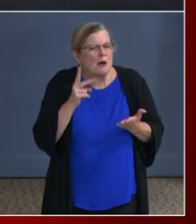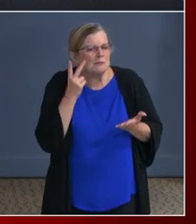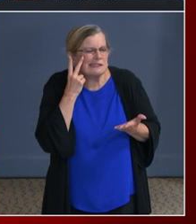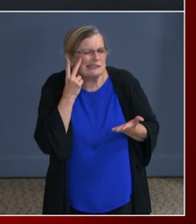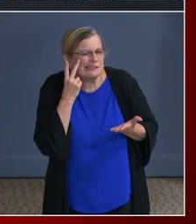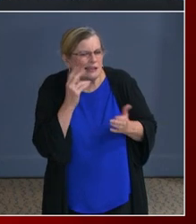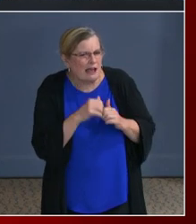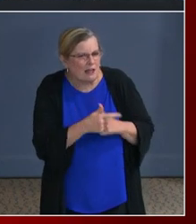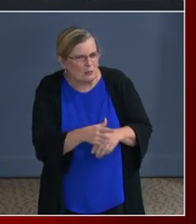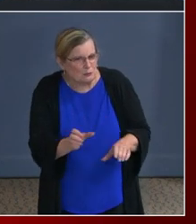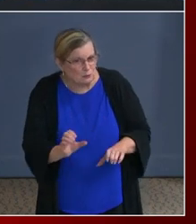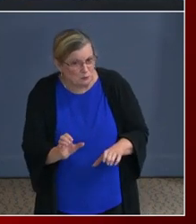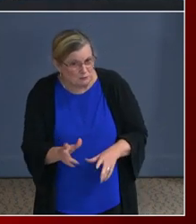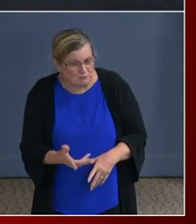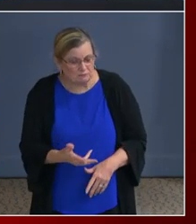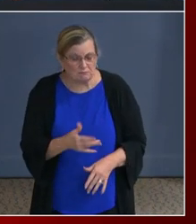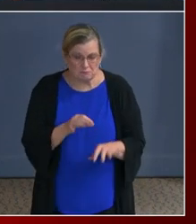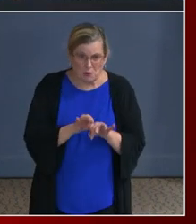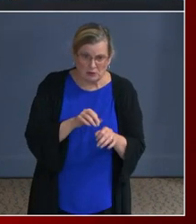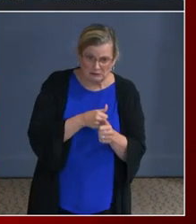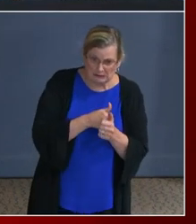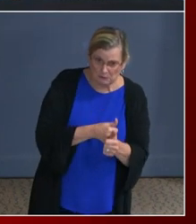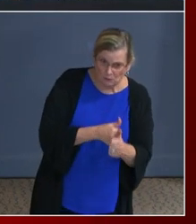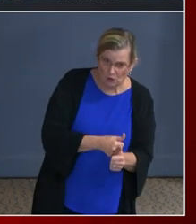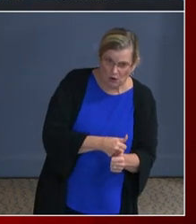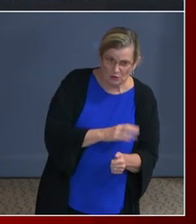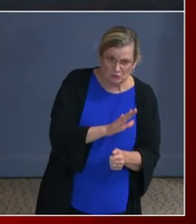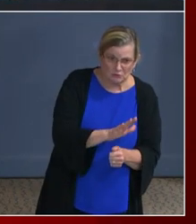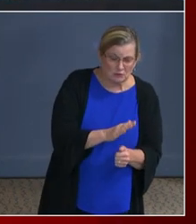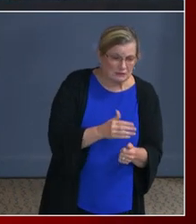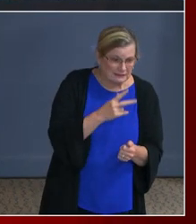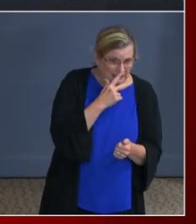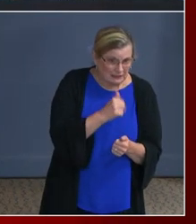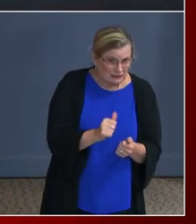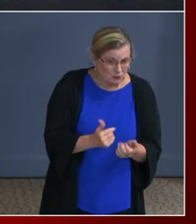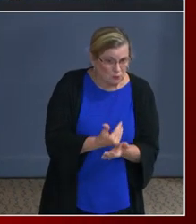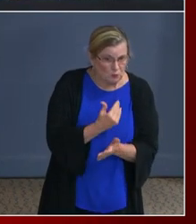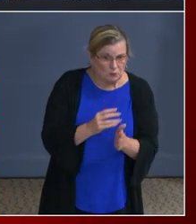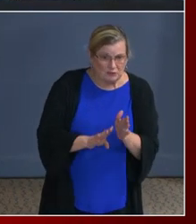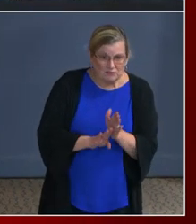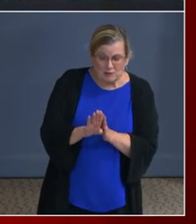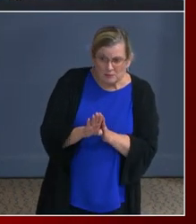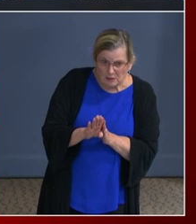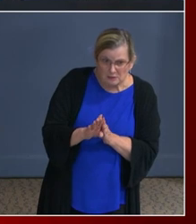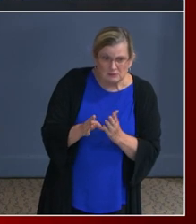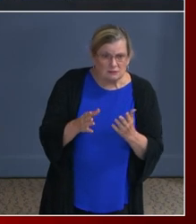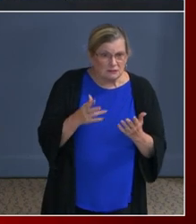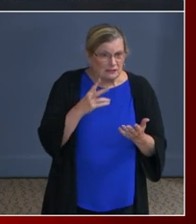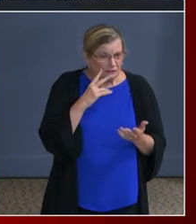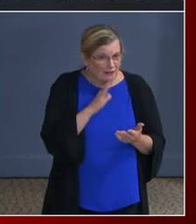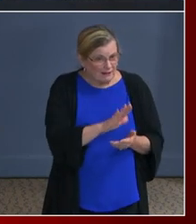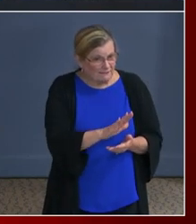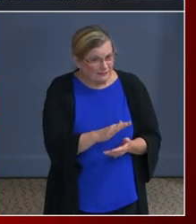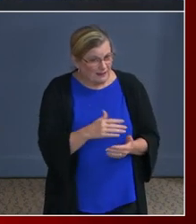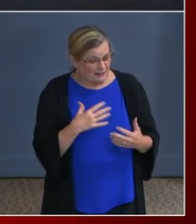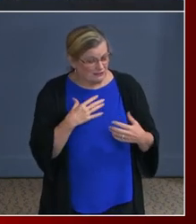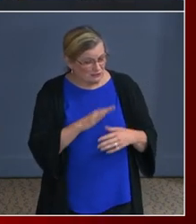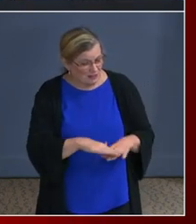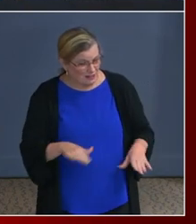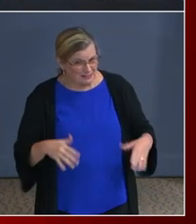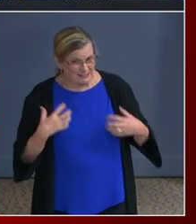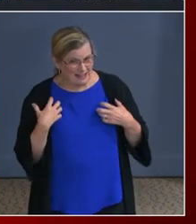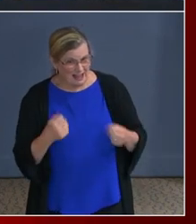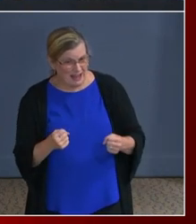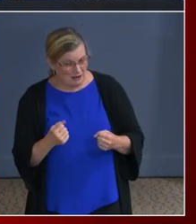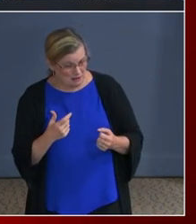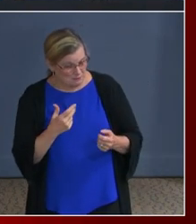and development, discussing concerns about your child's health, and ensuring your child is up to date on